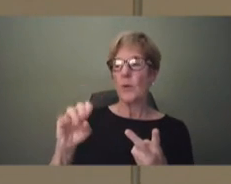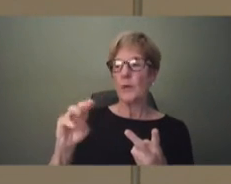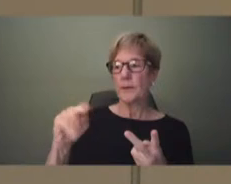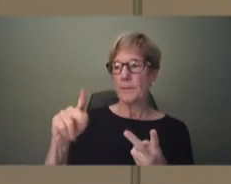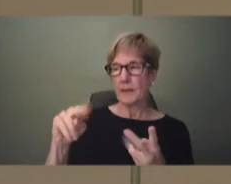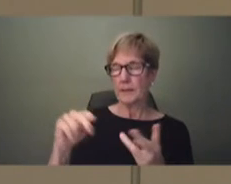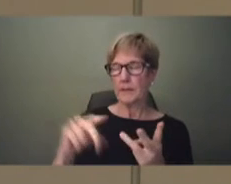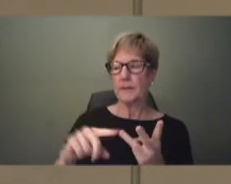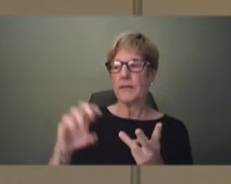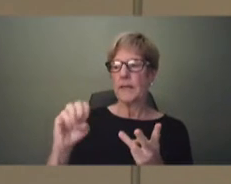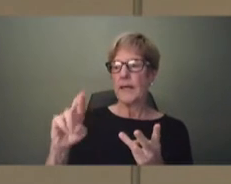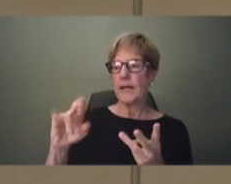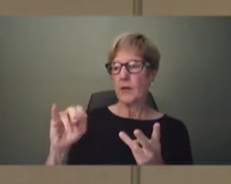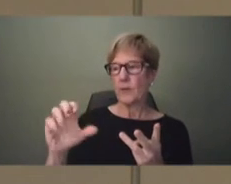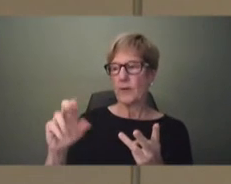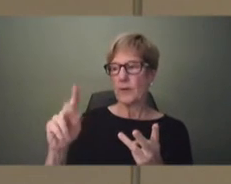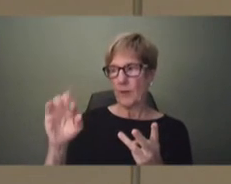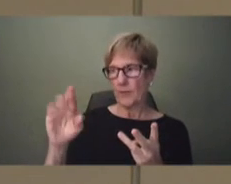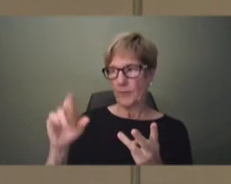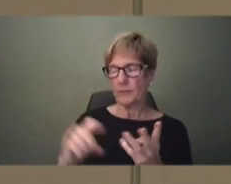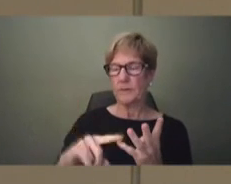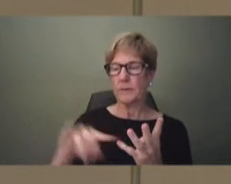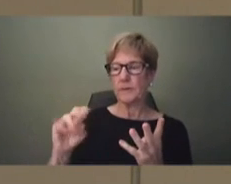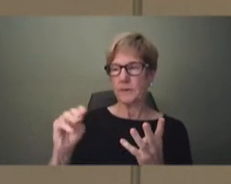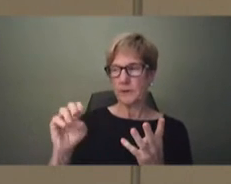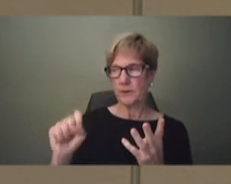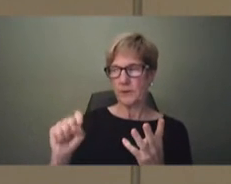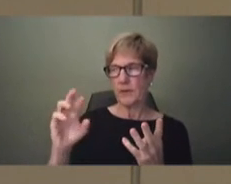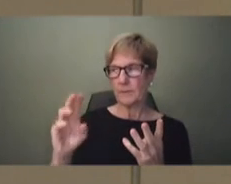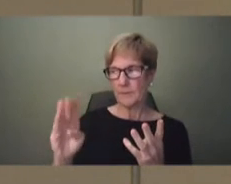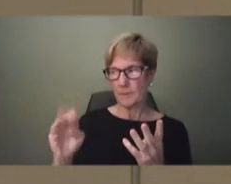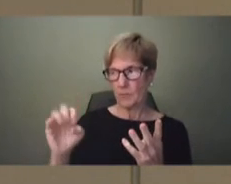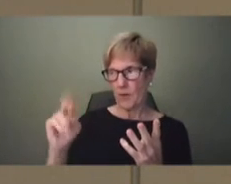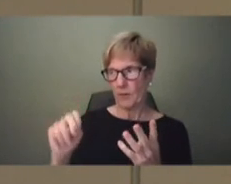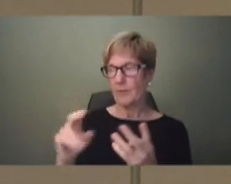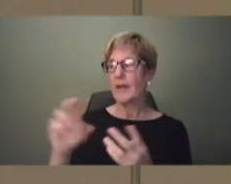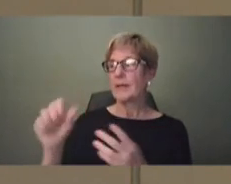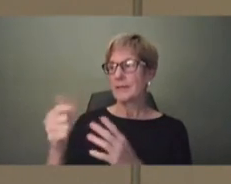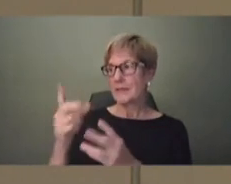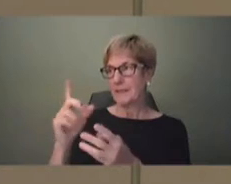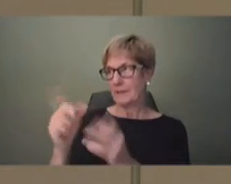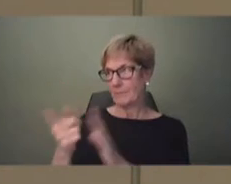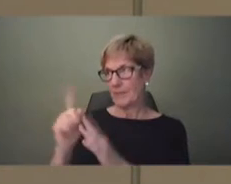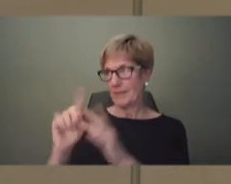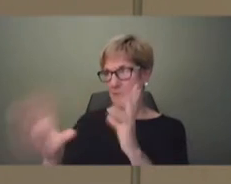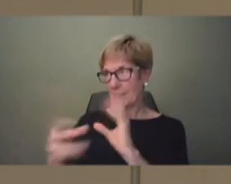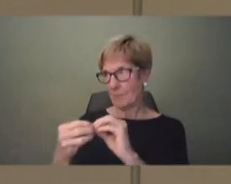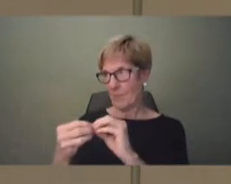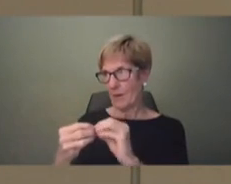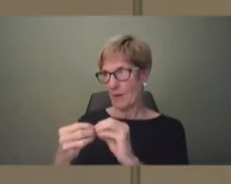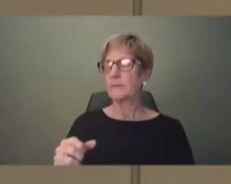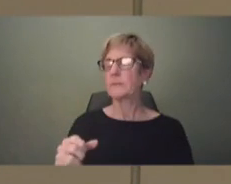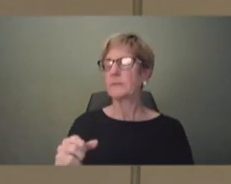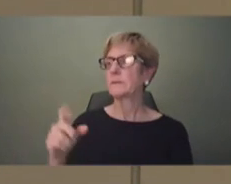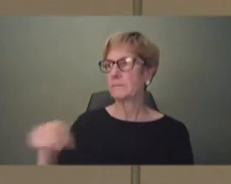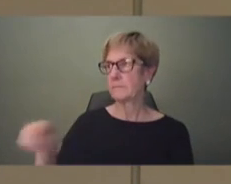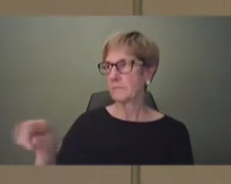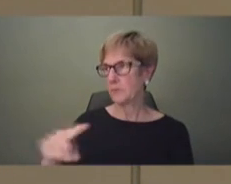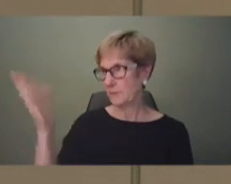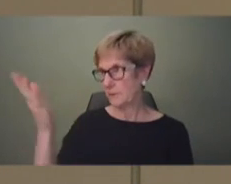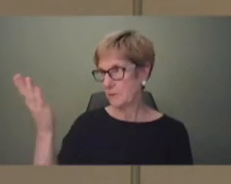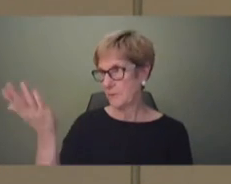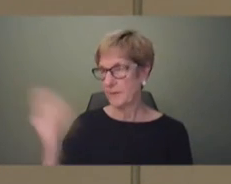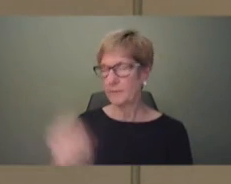KS and James Brown you have 10 minutes combined um so you can divide that um on